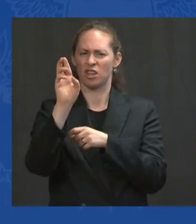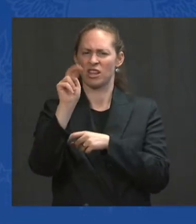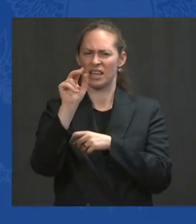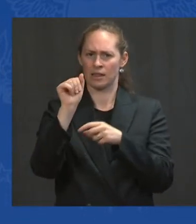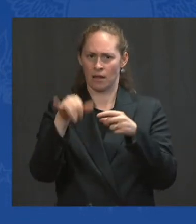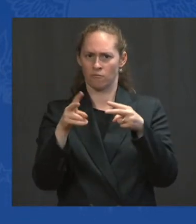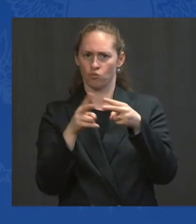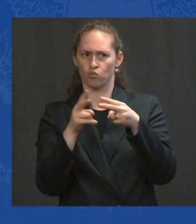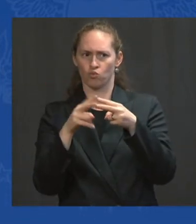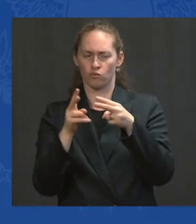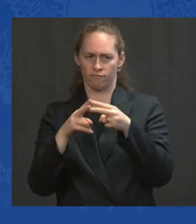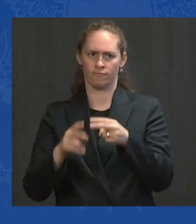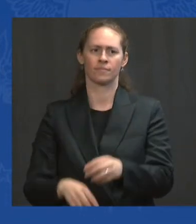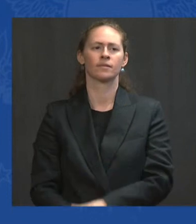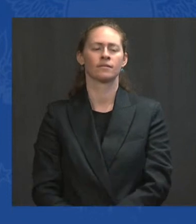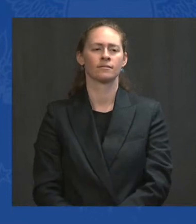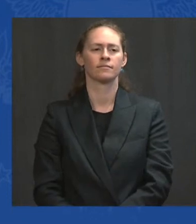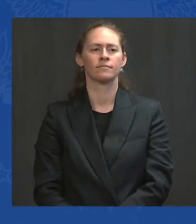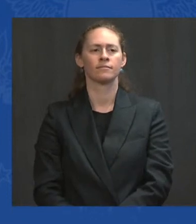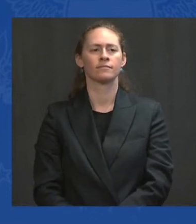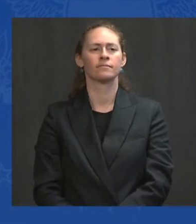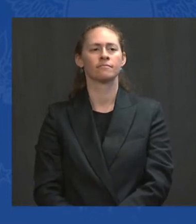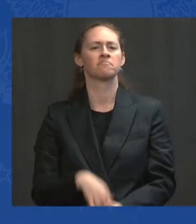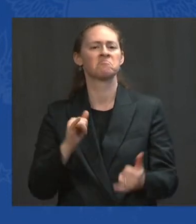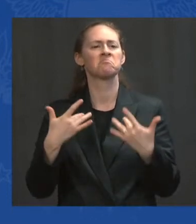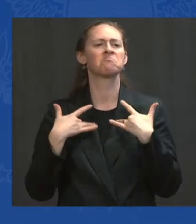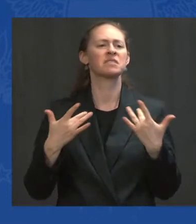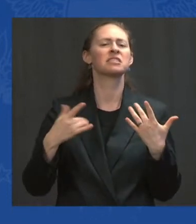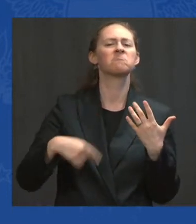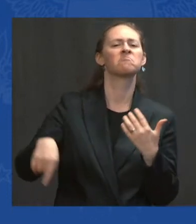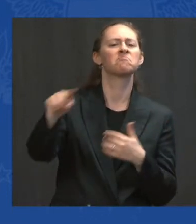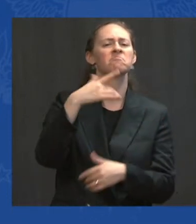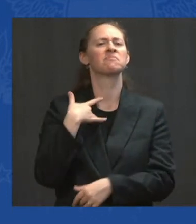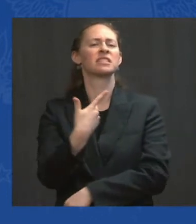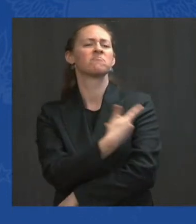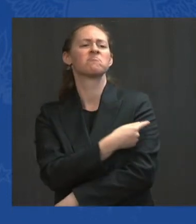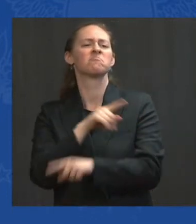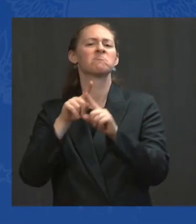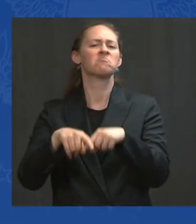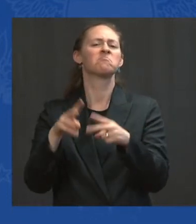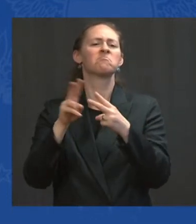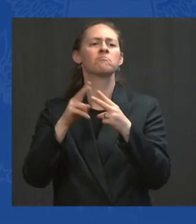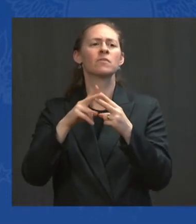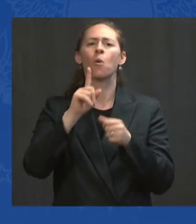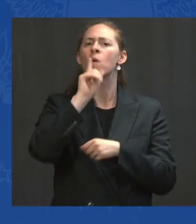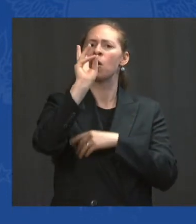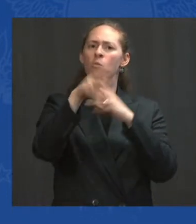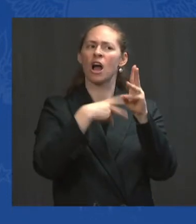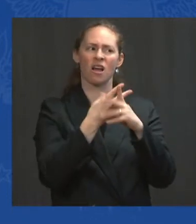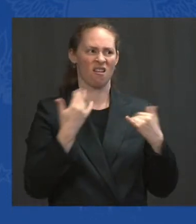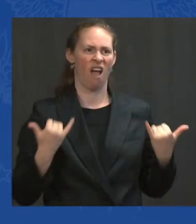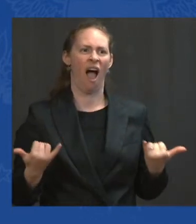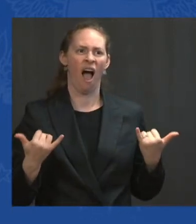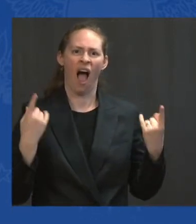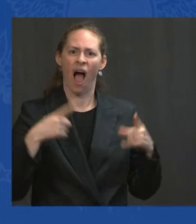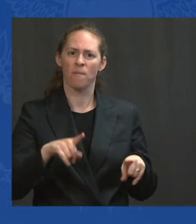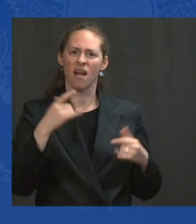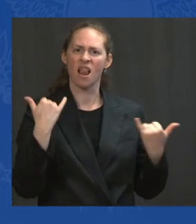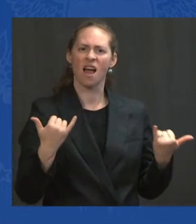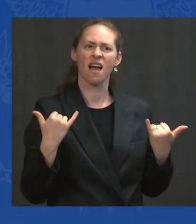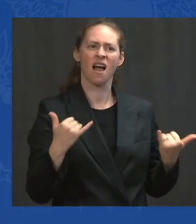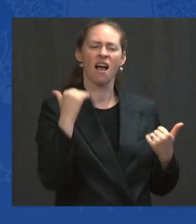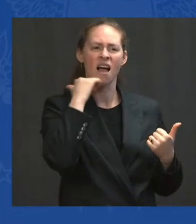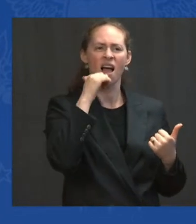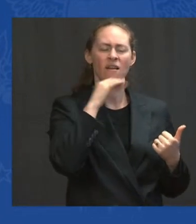overwhelmingly used the most among vaccines. The real-world setting, as shown here, if you ask cases